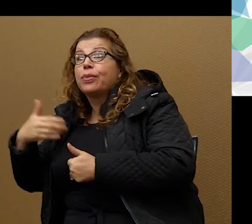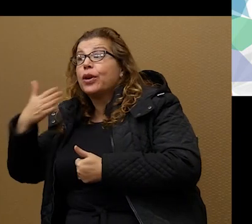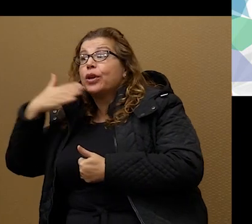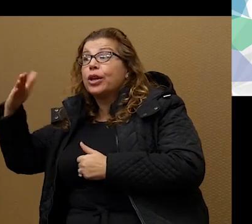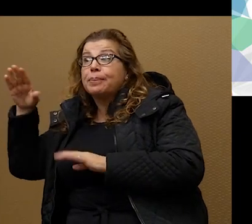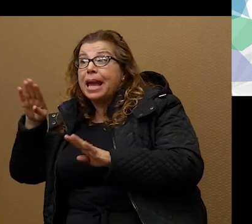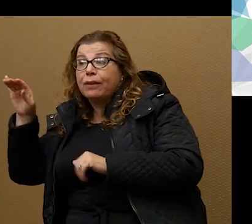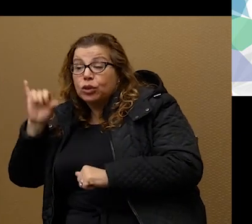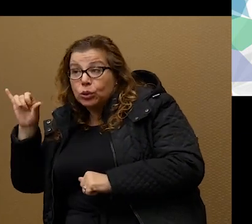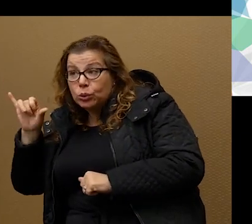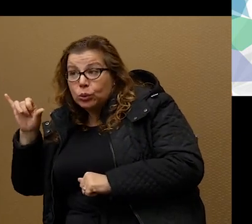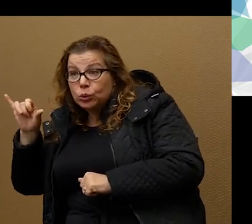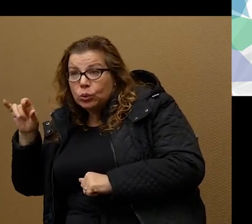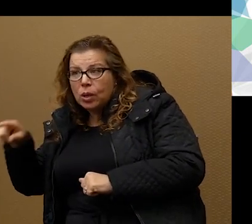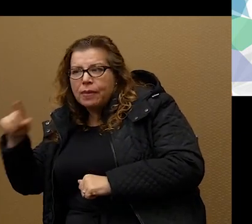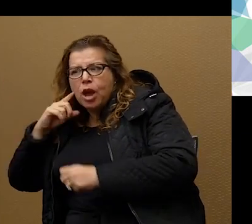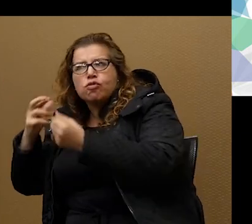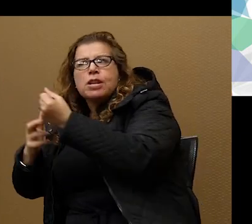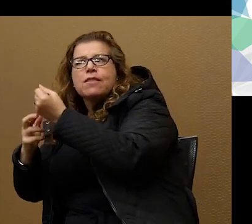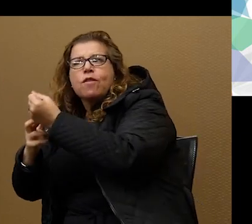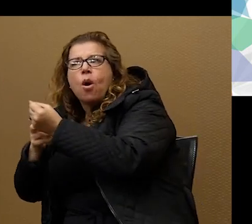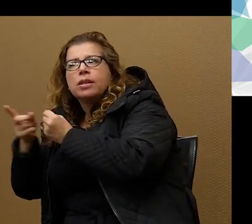going on? What are they being reinforced by?